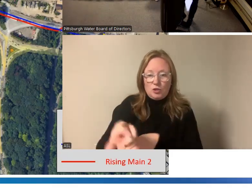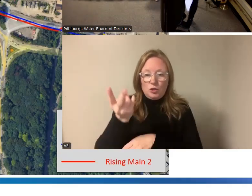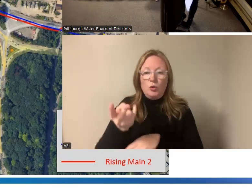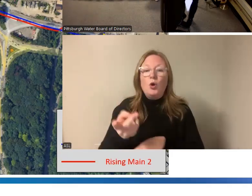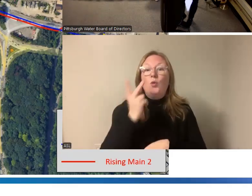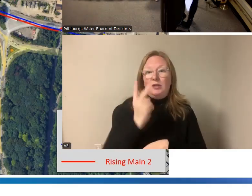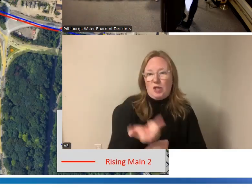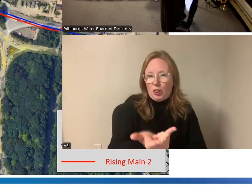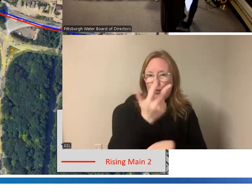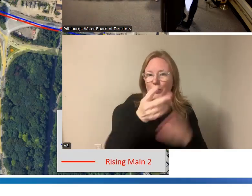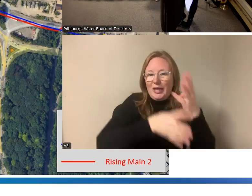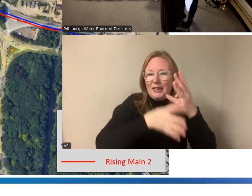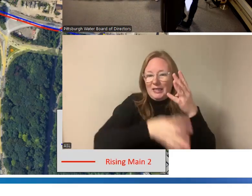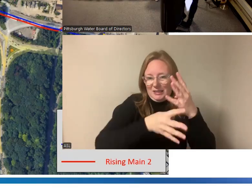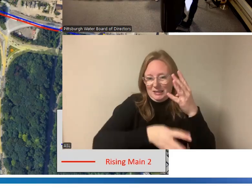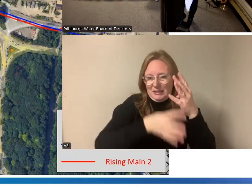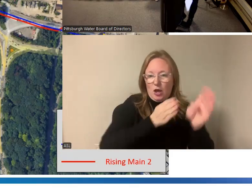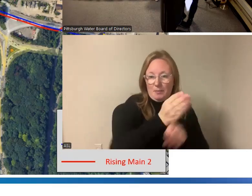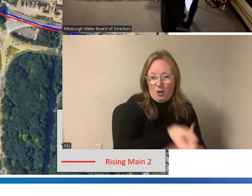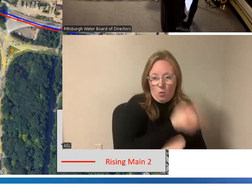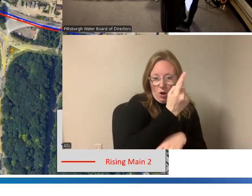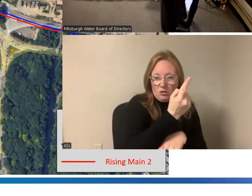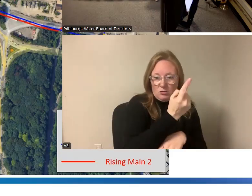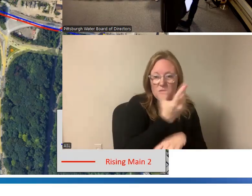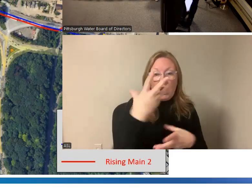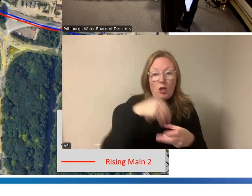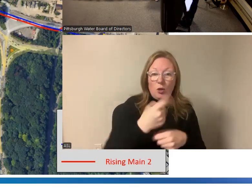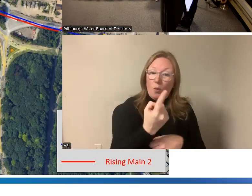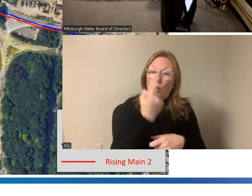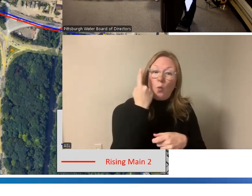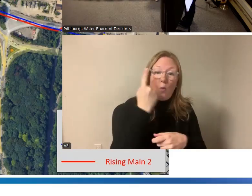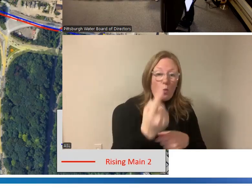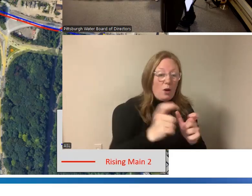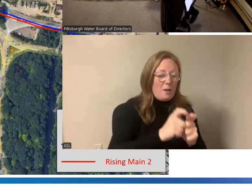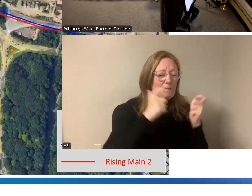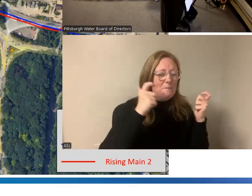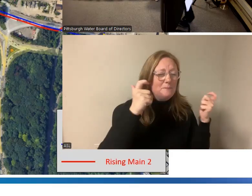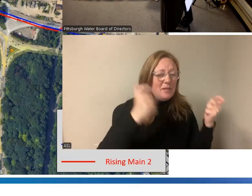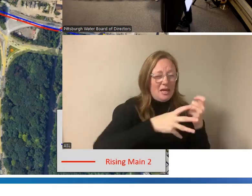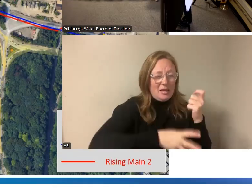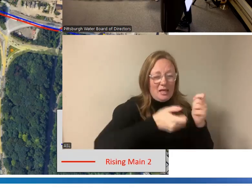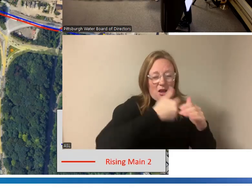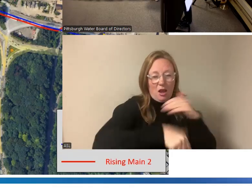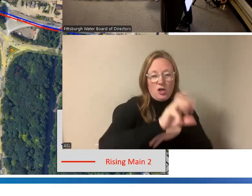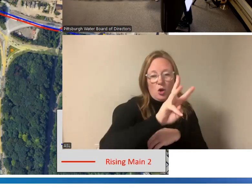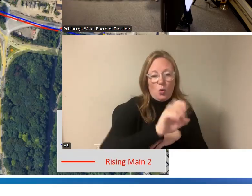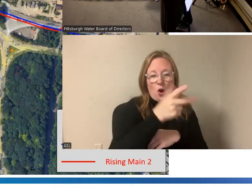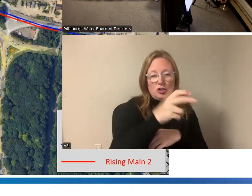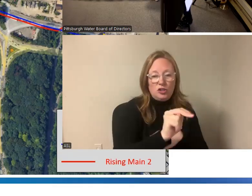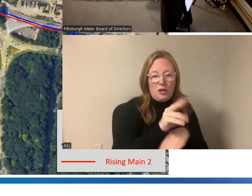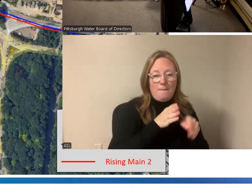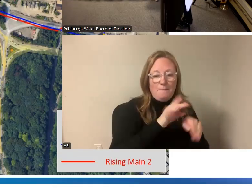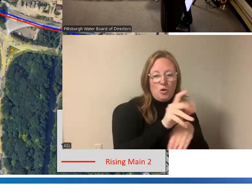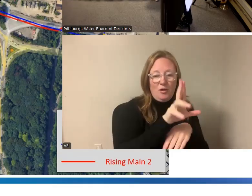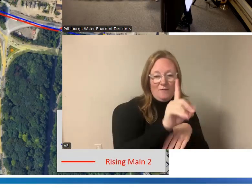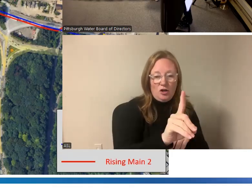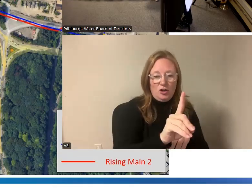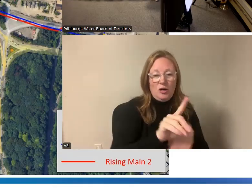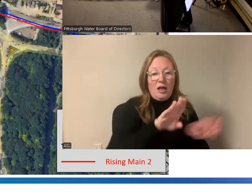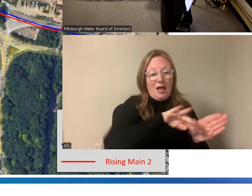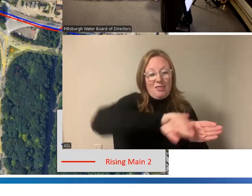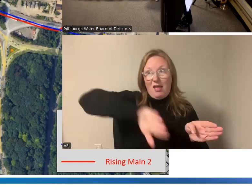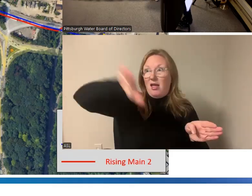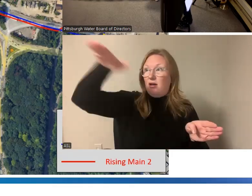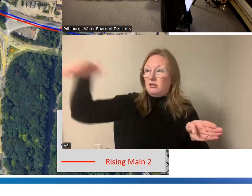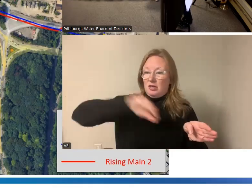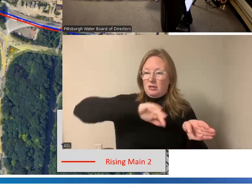leak locations on Rising Main 1, including one large leak under Washington Boulevard and the adjacent hillside, which